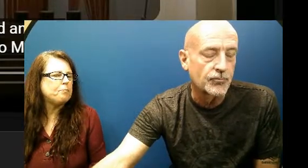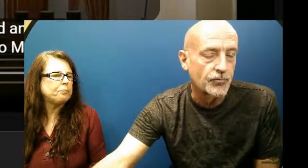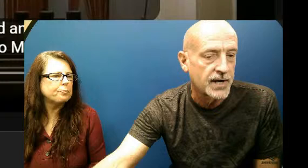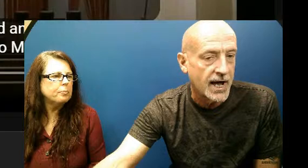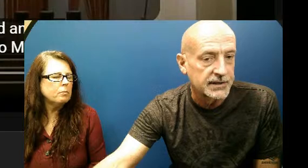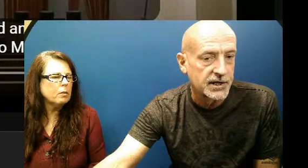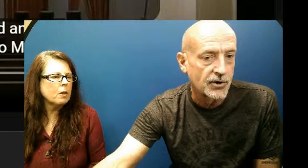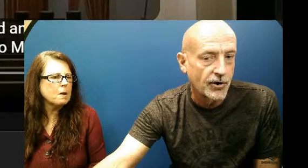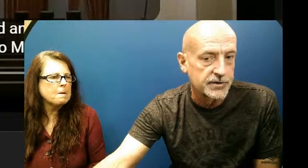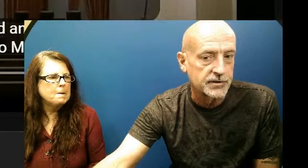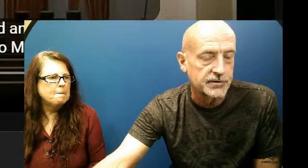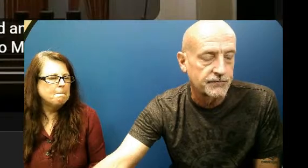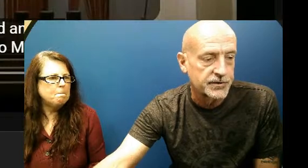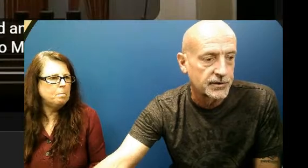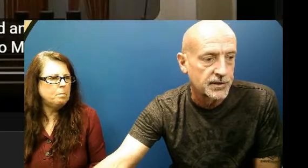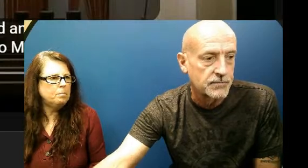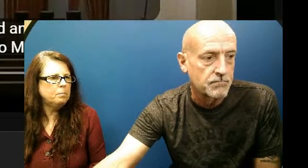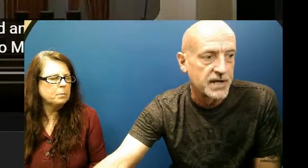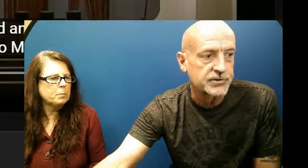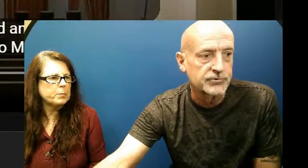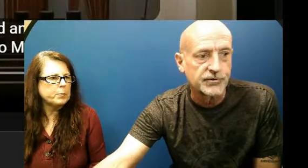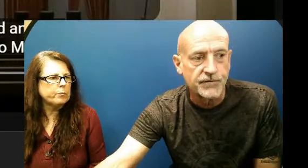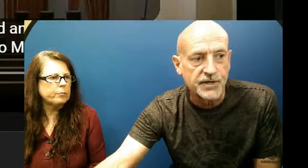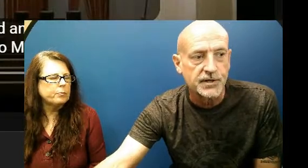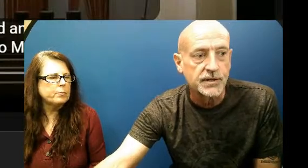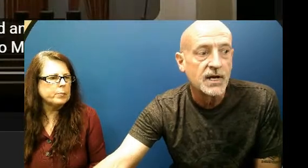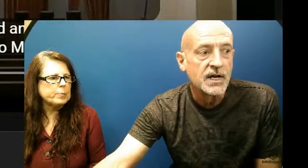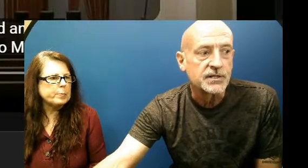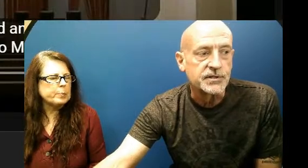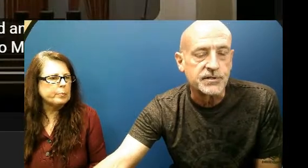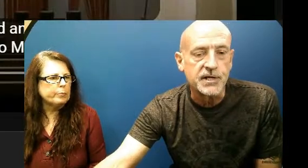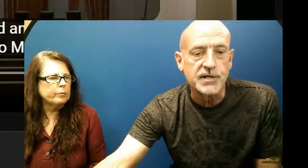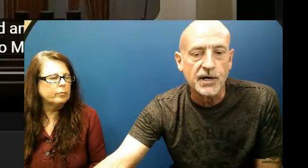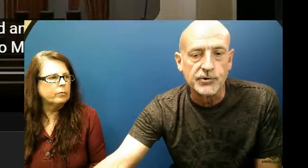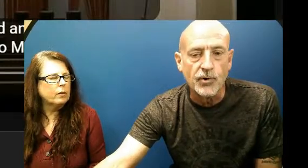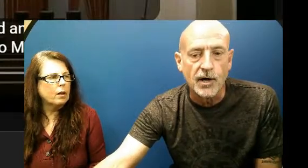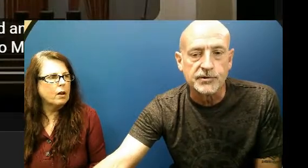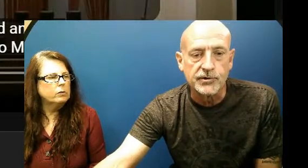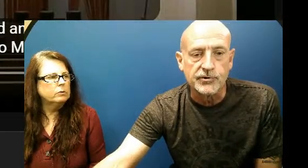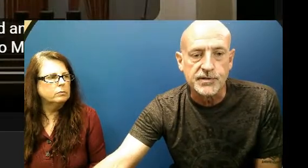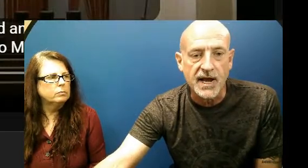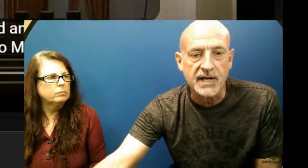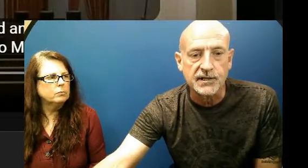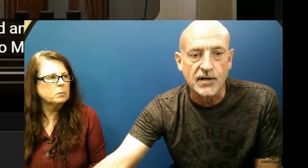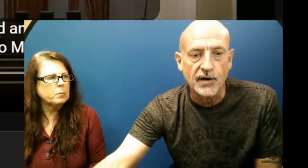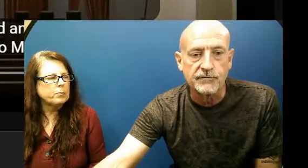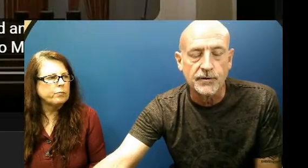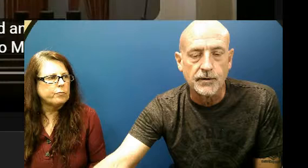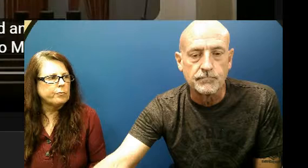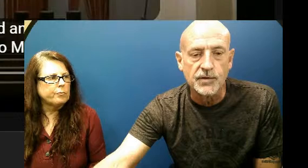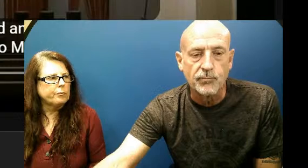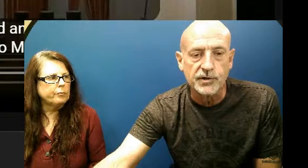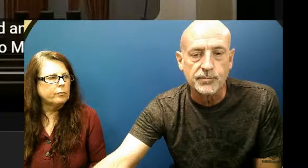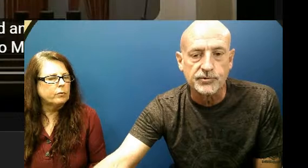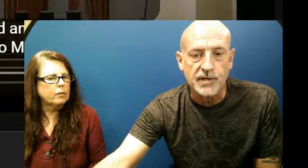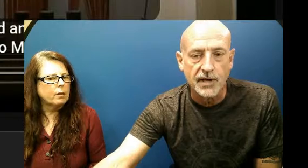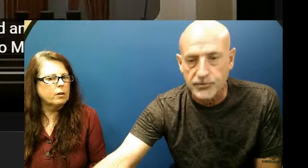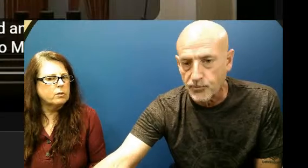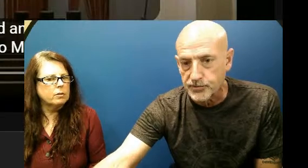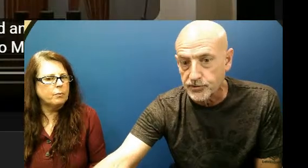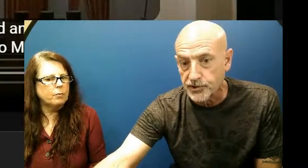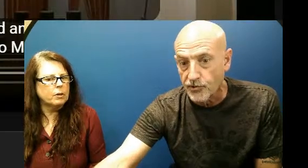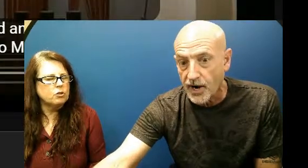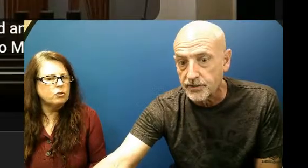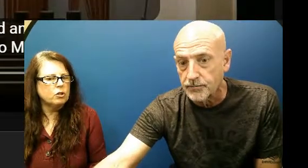based on reality, or isn't sufficiently based on sufficient detailed, nuanced understanding of the principles and how